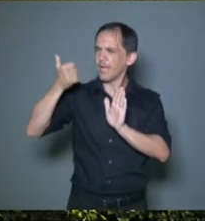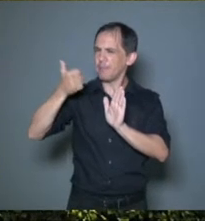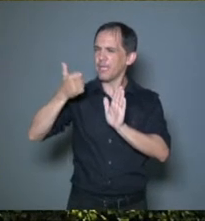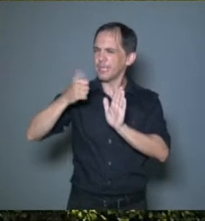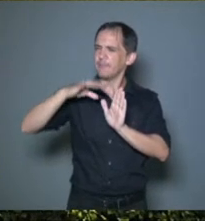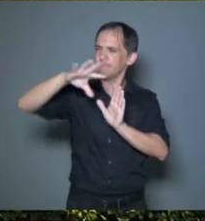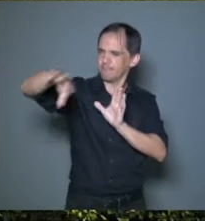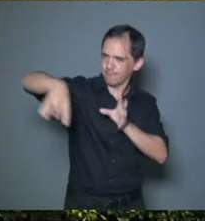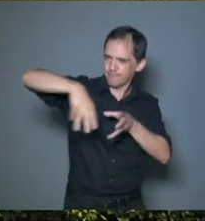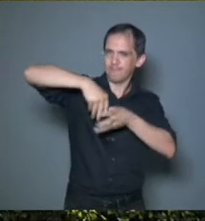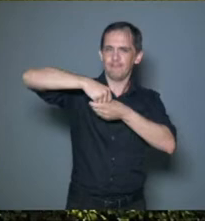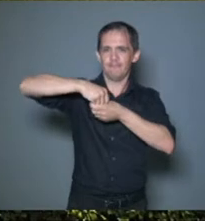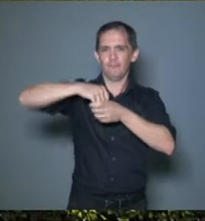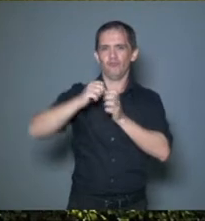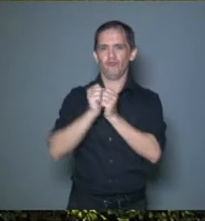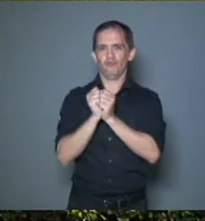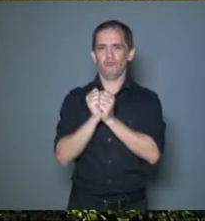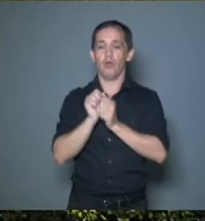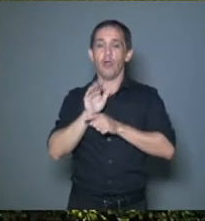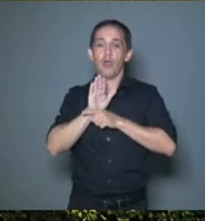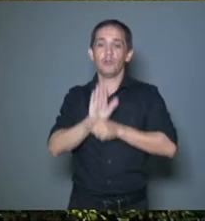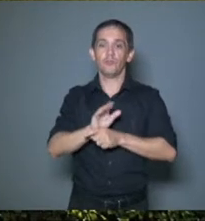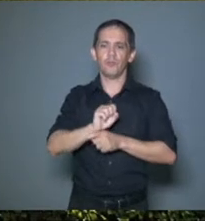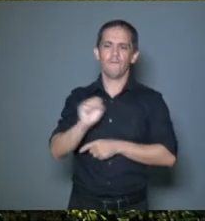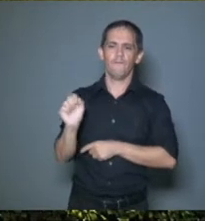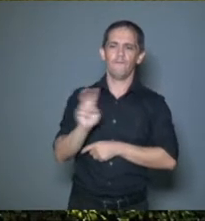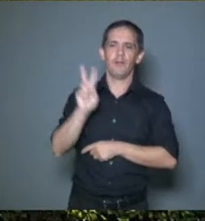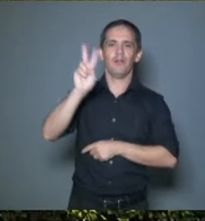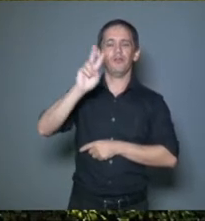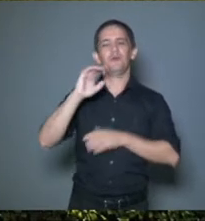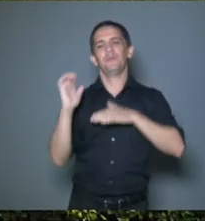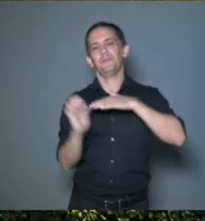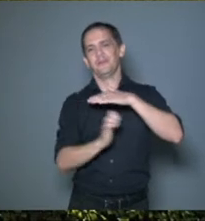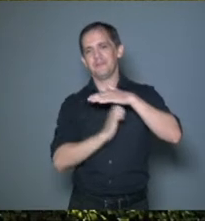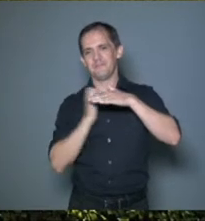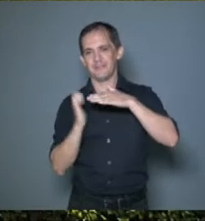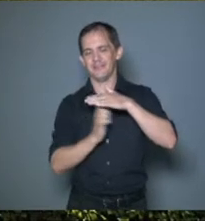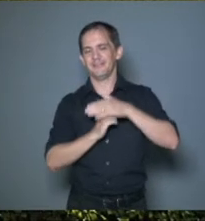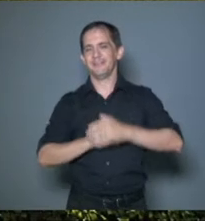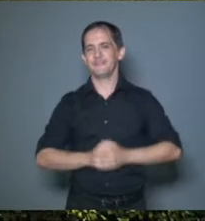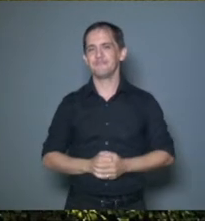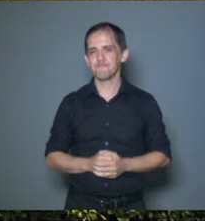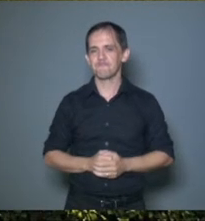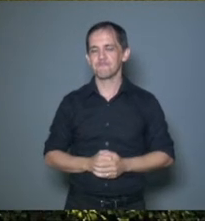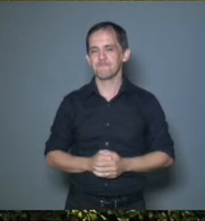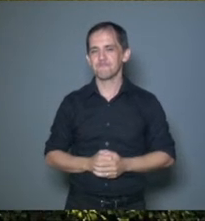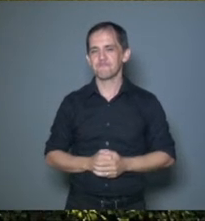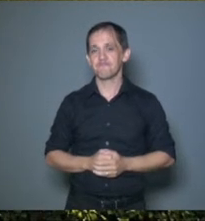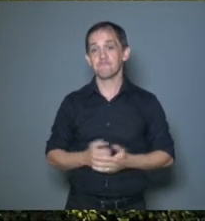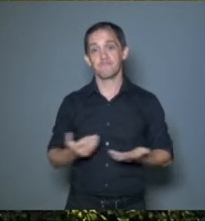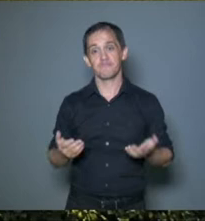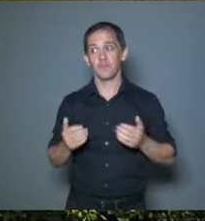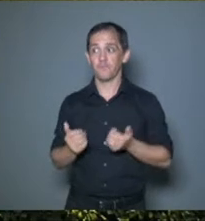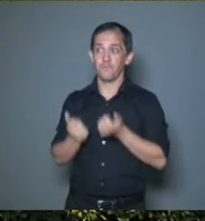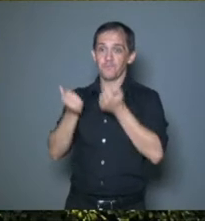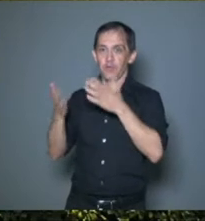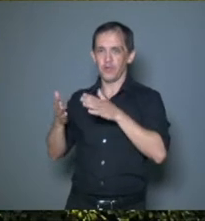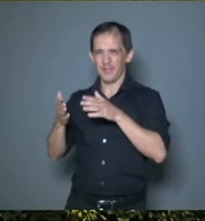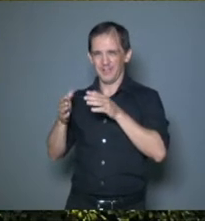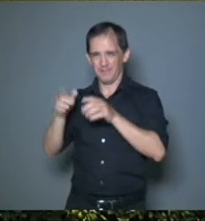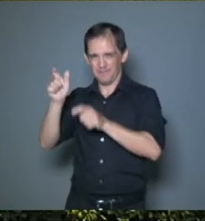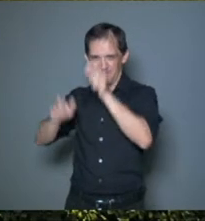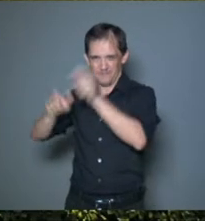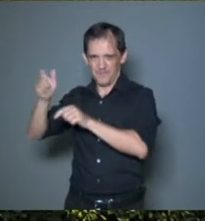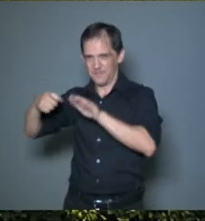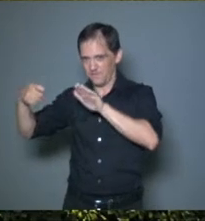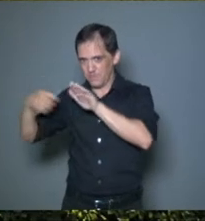we adopted that fortunately is generating a lot of value to SLC Agricola and fortunately a lot